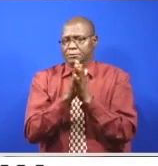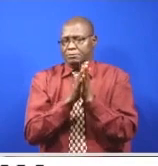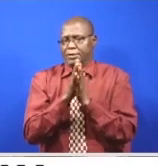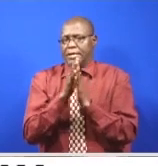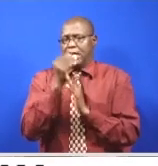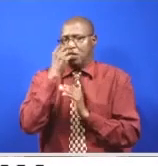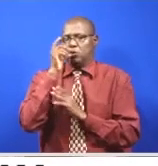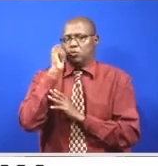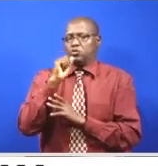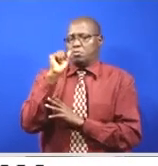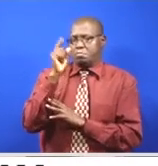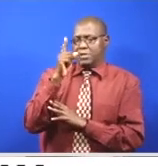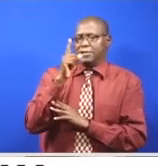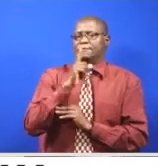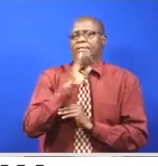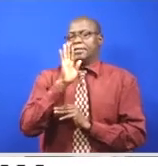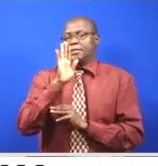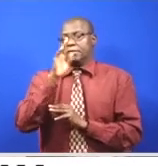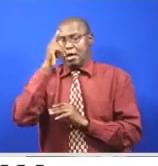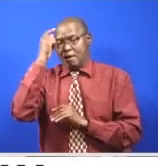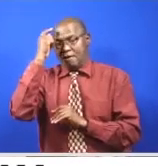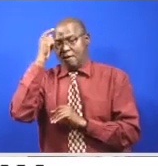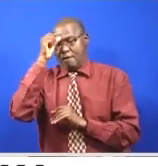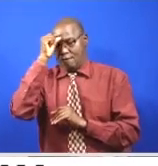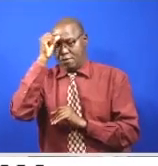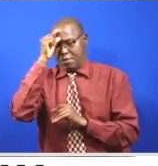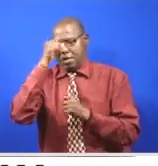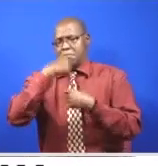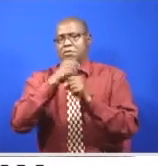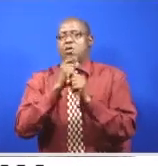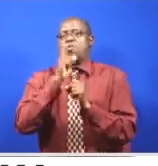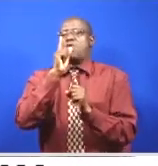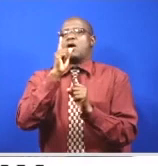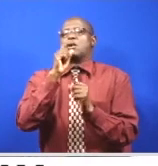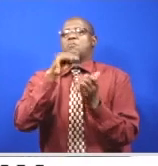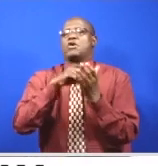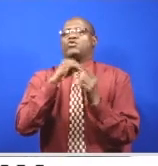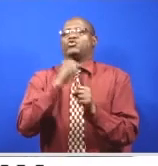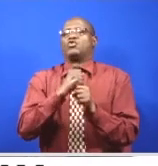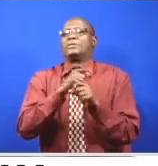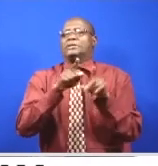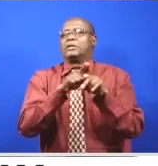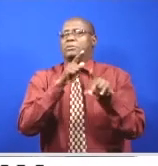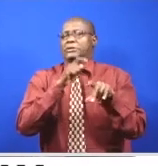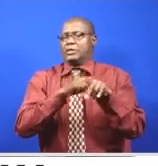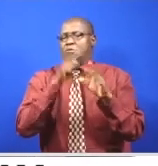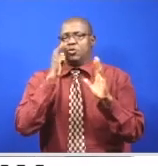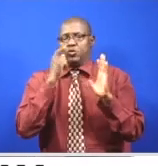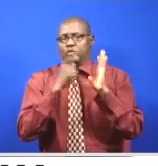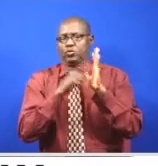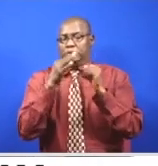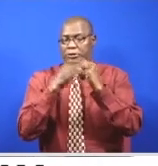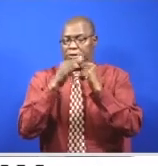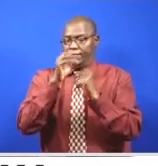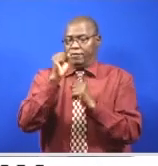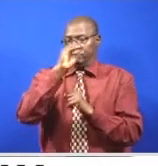Ruto stated that his government targets to create 1 million jobs from the technology space, at the same time noting that 85% of the remaining